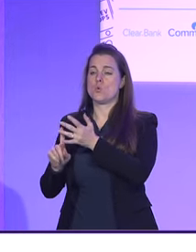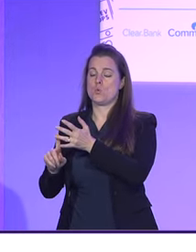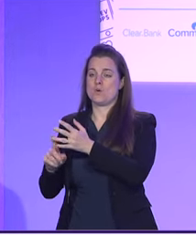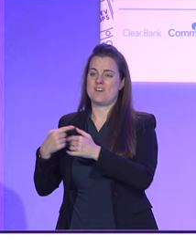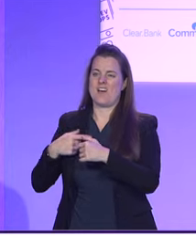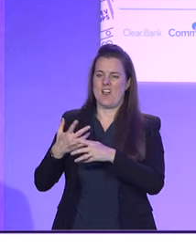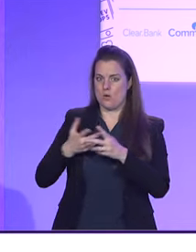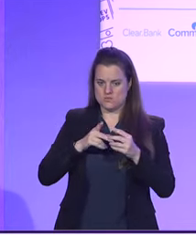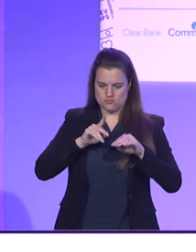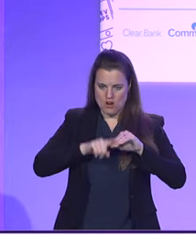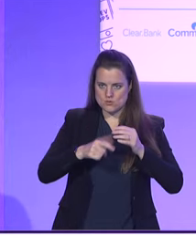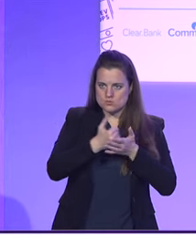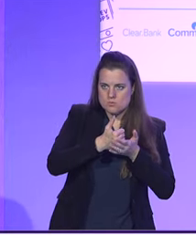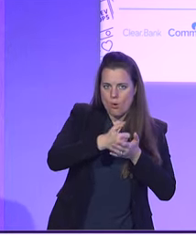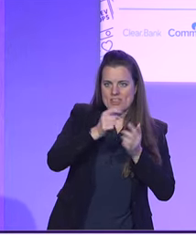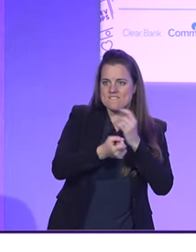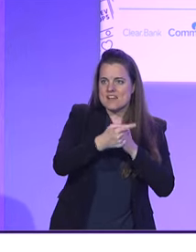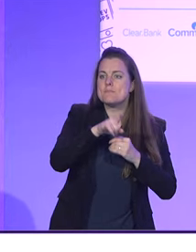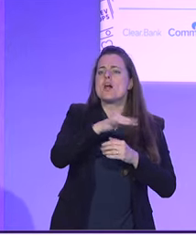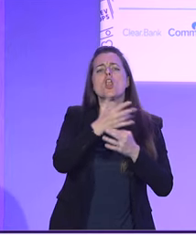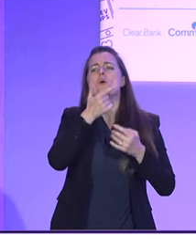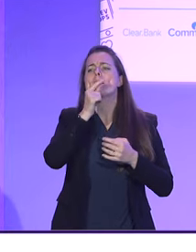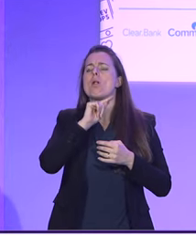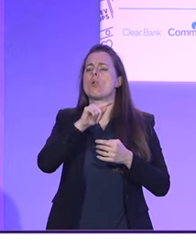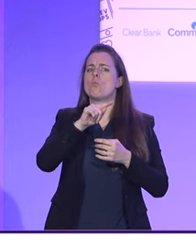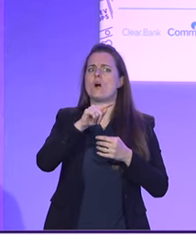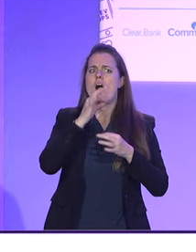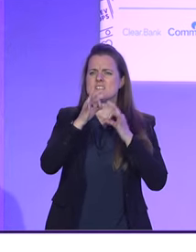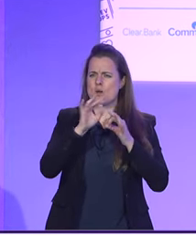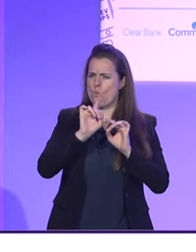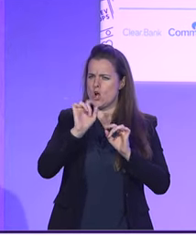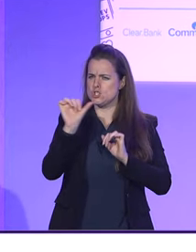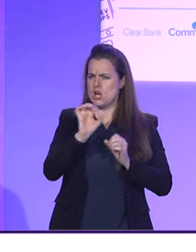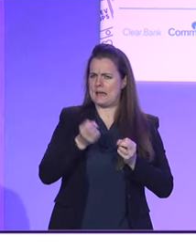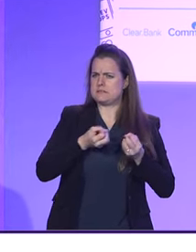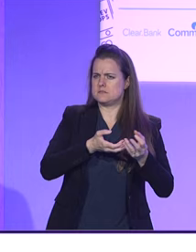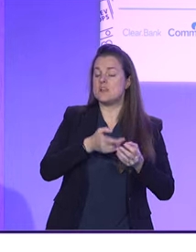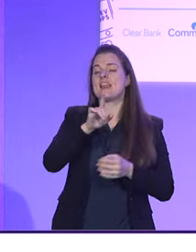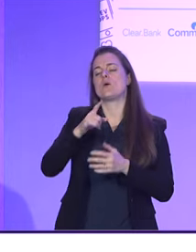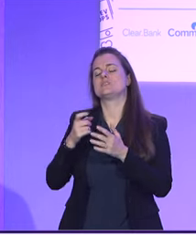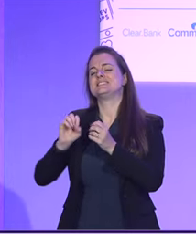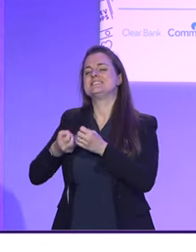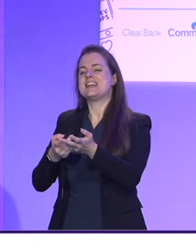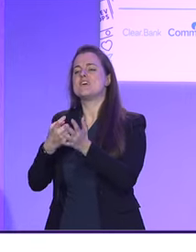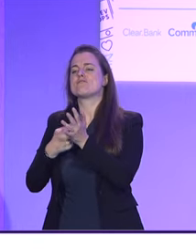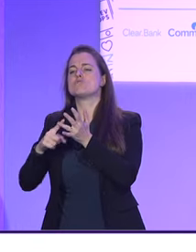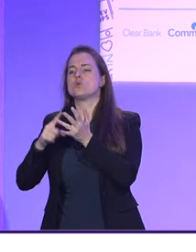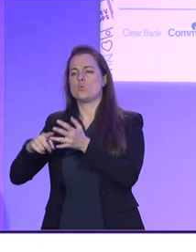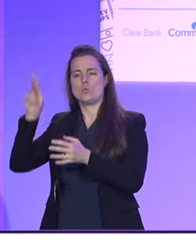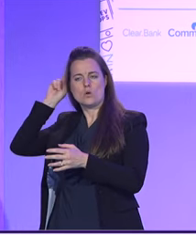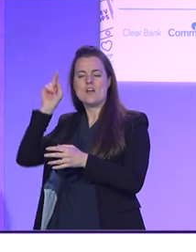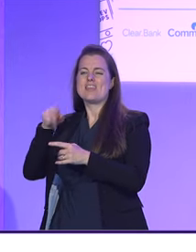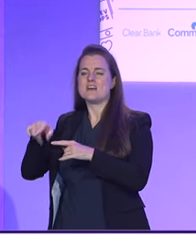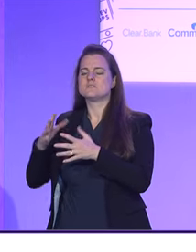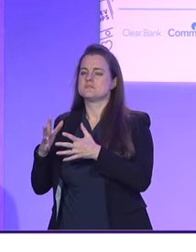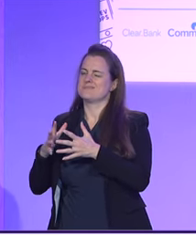event. And a lot of people were asking, like, what should I contribute to? So Deliveroo is quite a data-driven organization. So I took the opportunity to get some